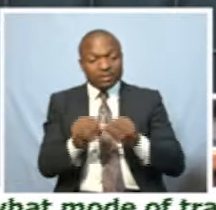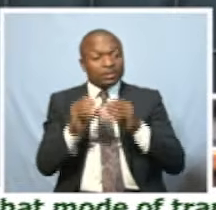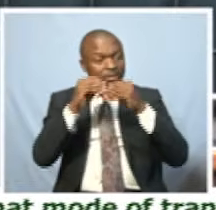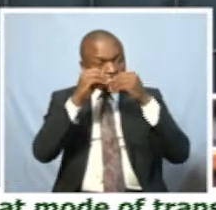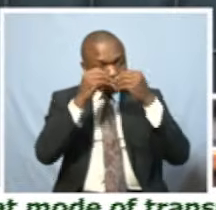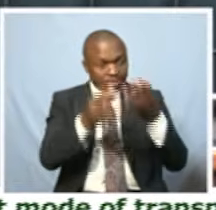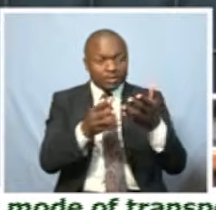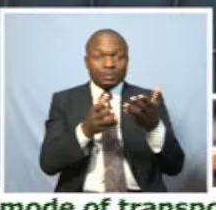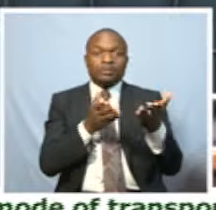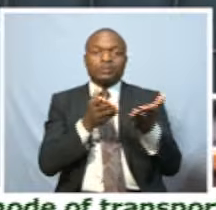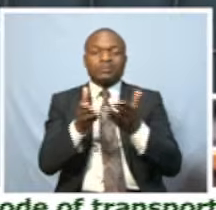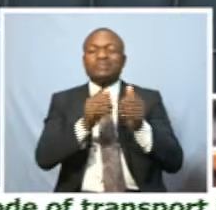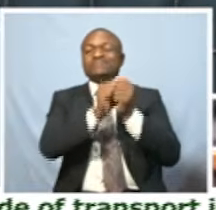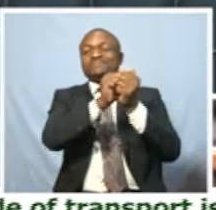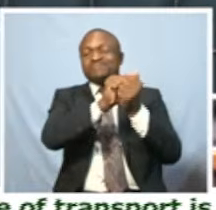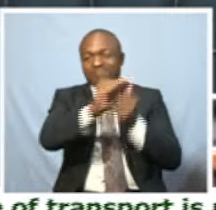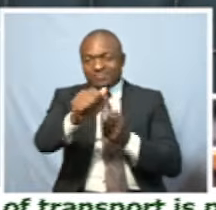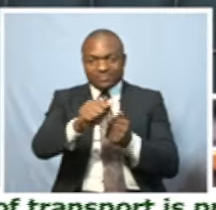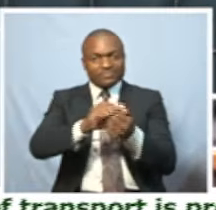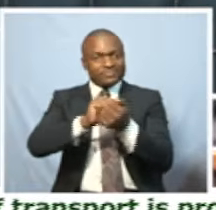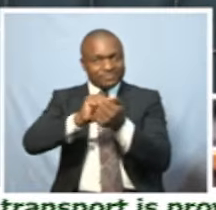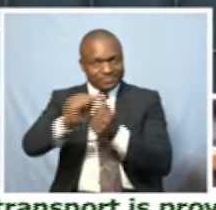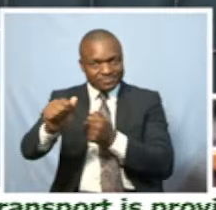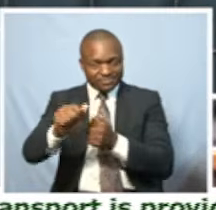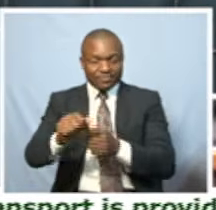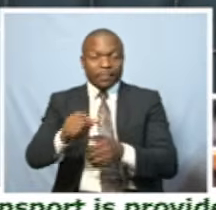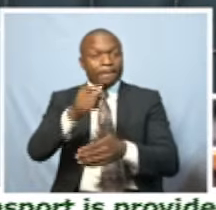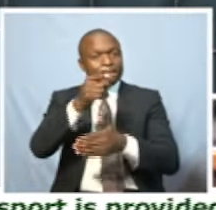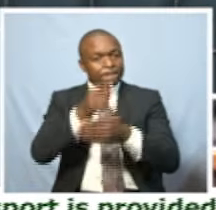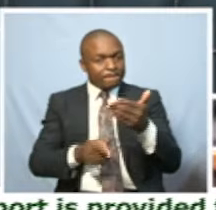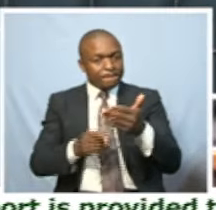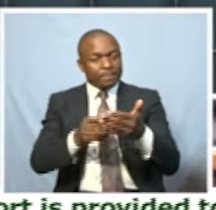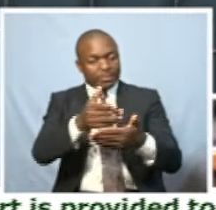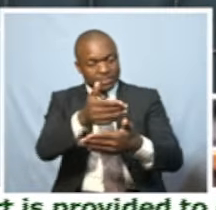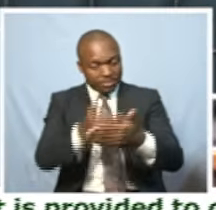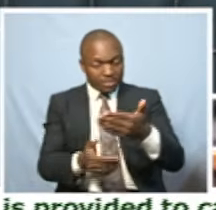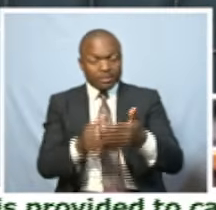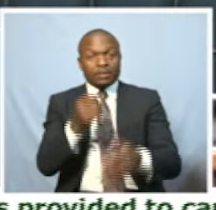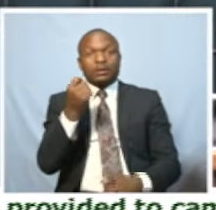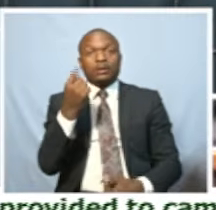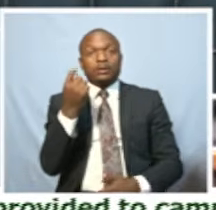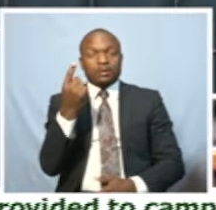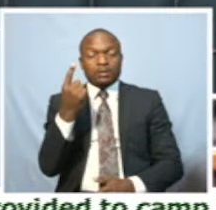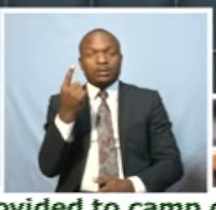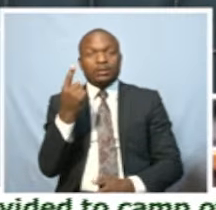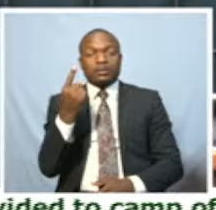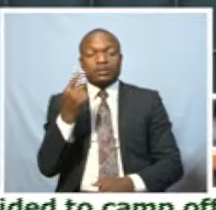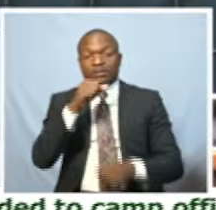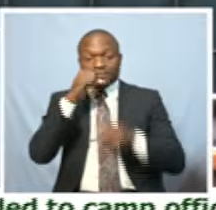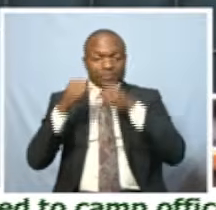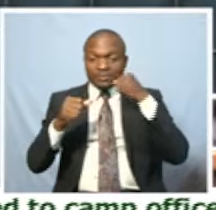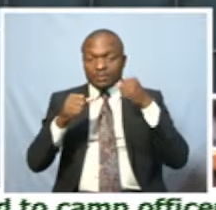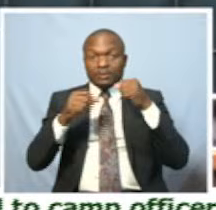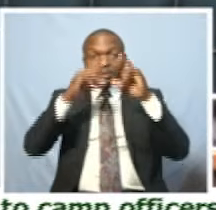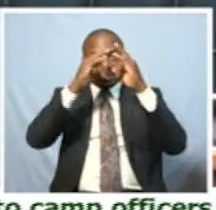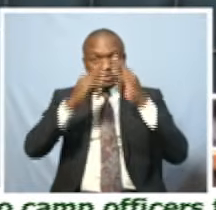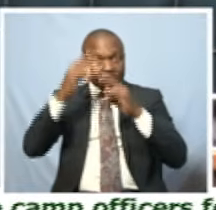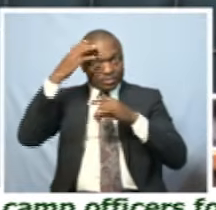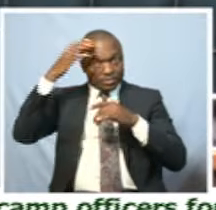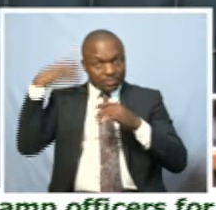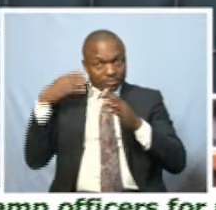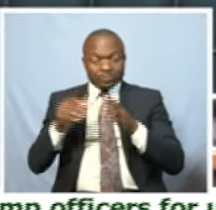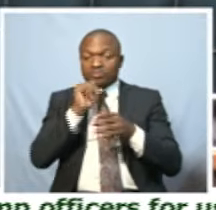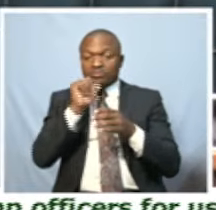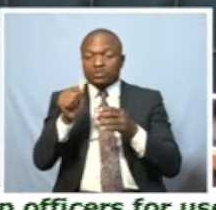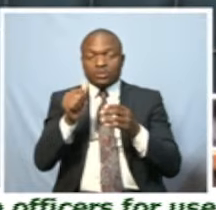cover are quite far. So what are these 11 camp officers who do not have motorbikes?